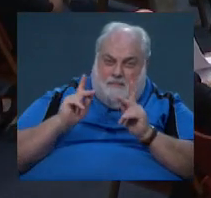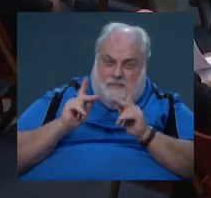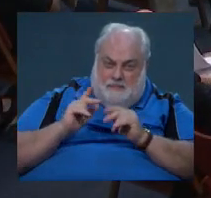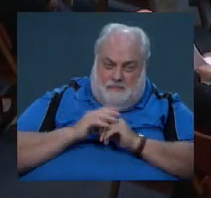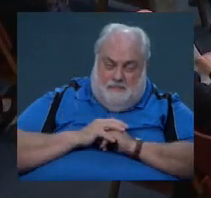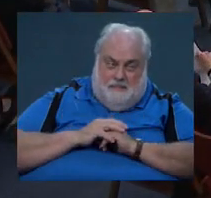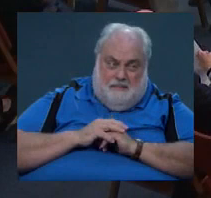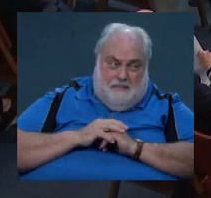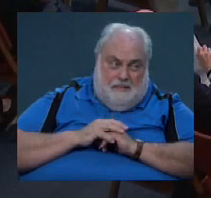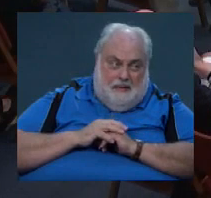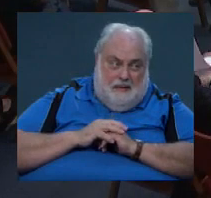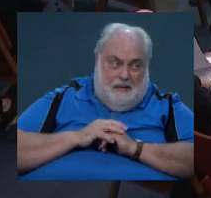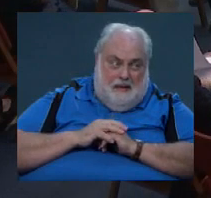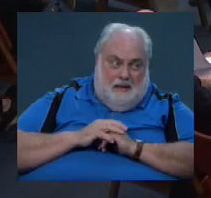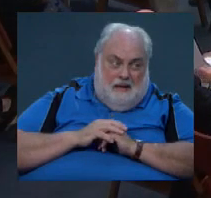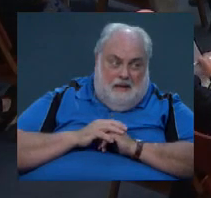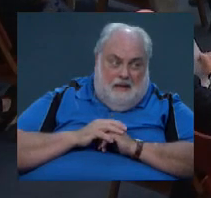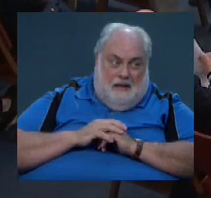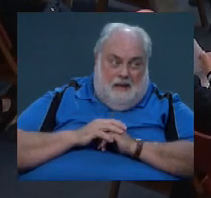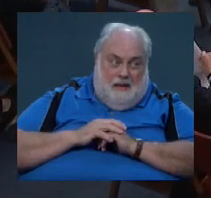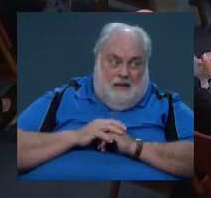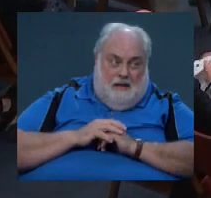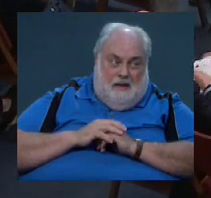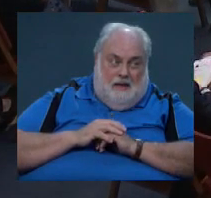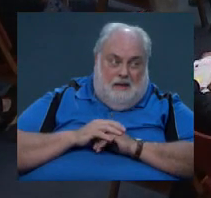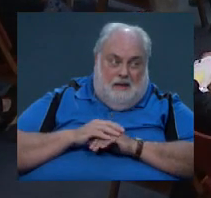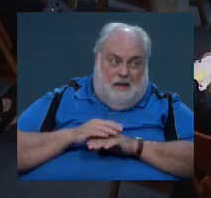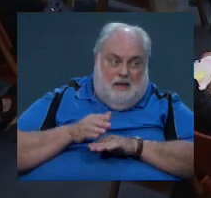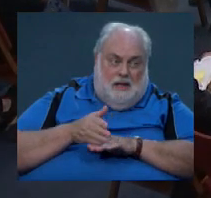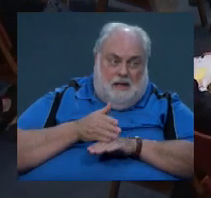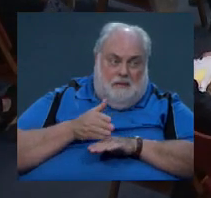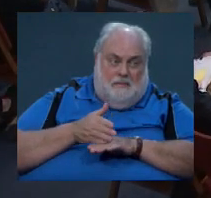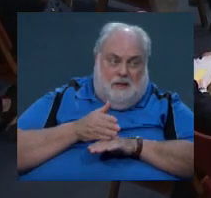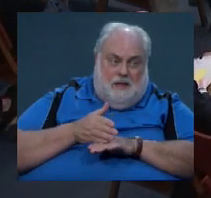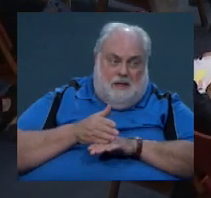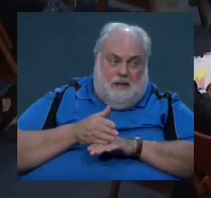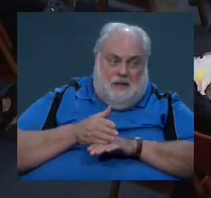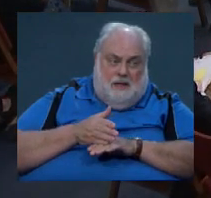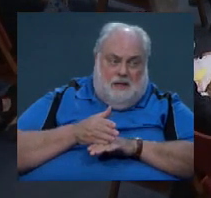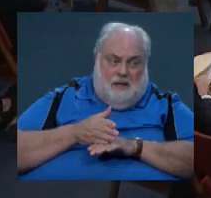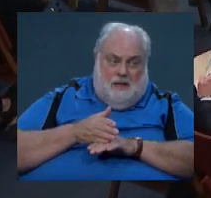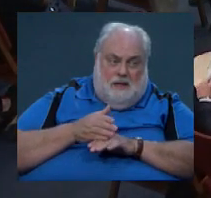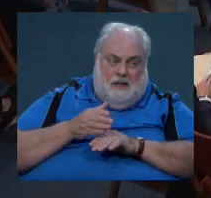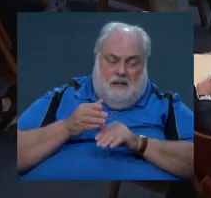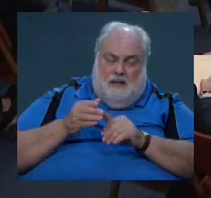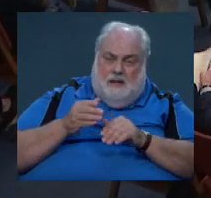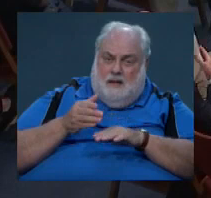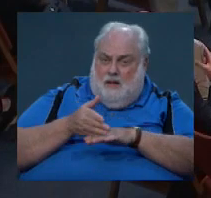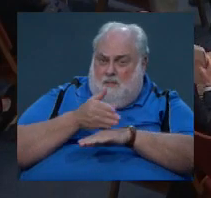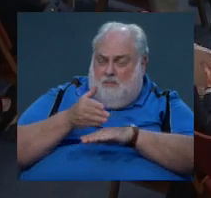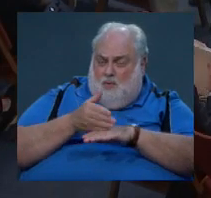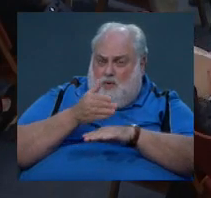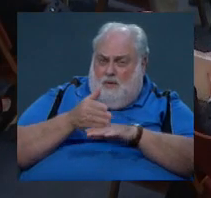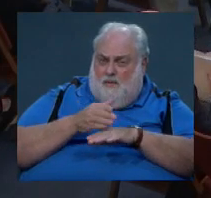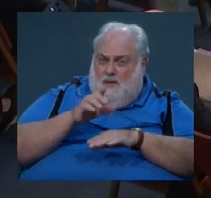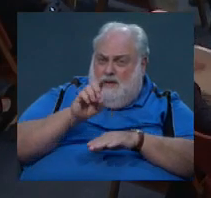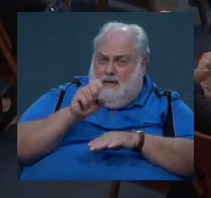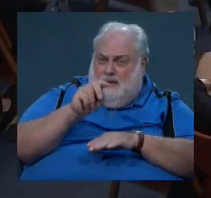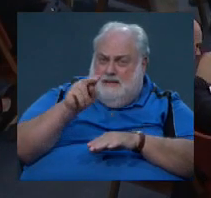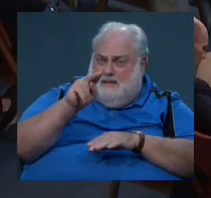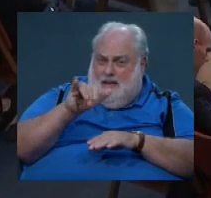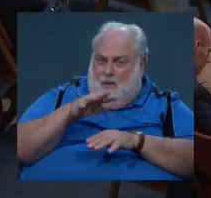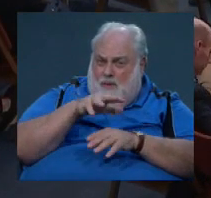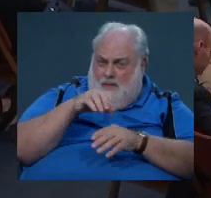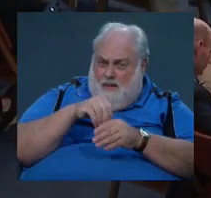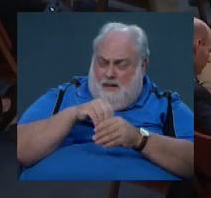Excuse me? The improved density level. You mentioned it to begin with, that you had improved, that it was well